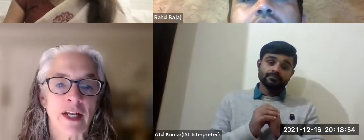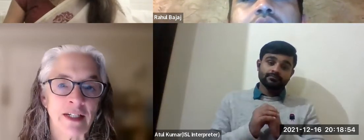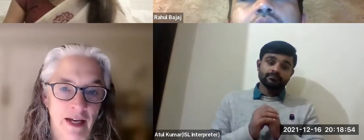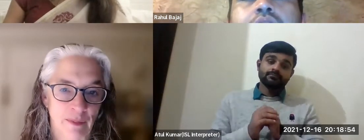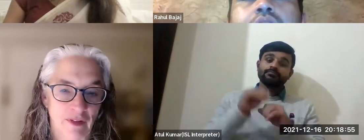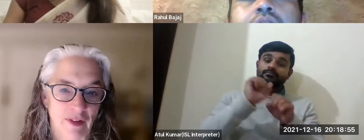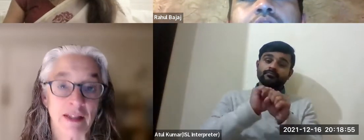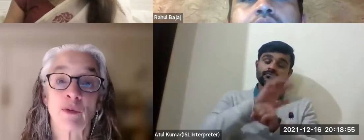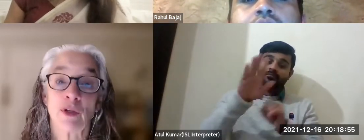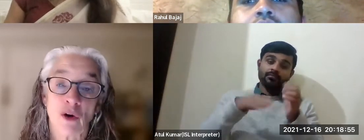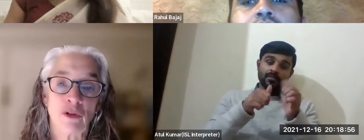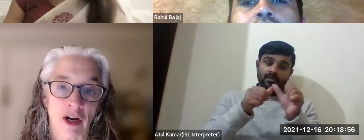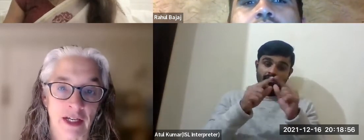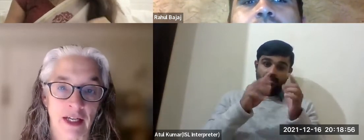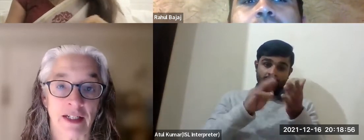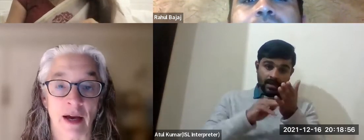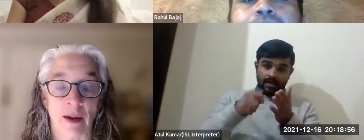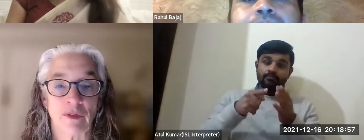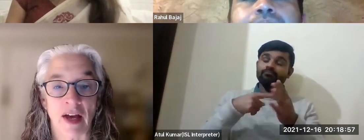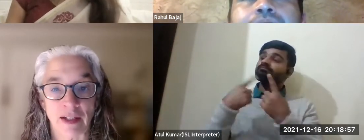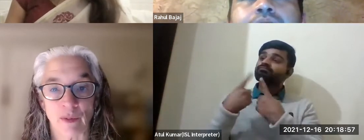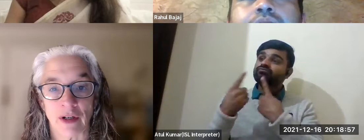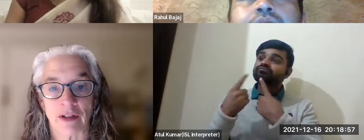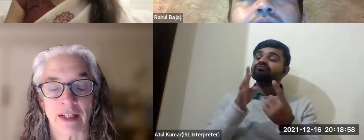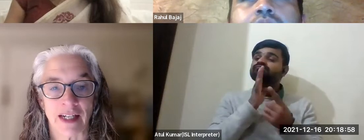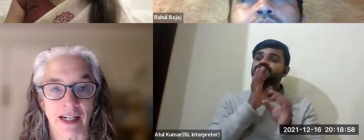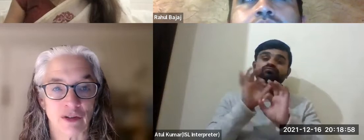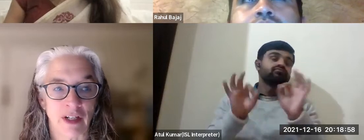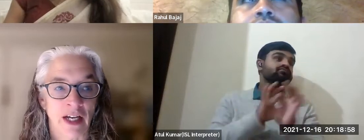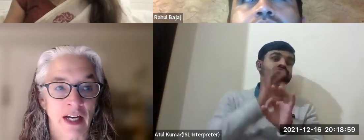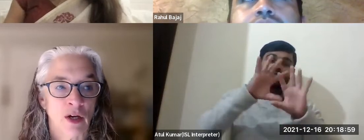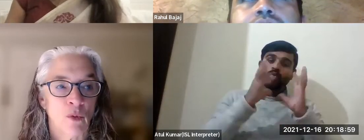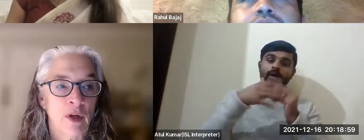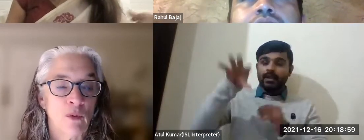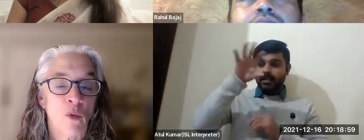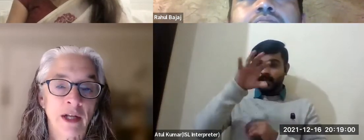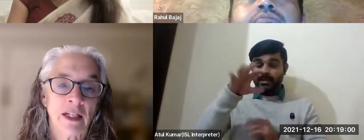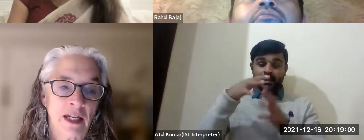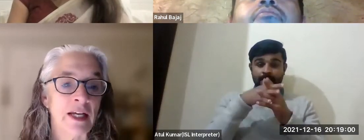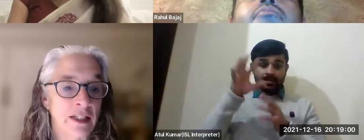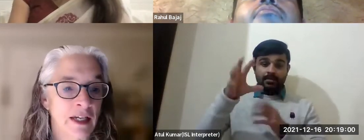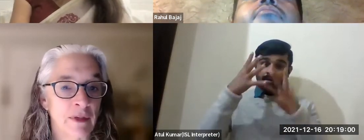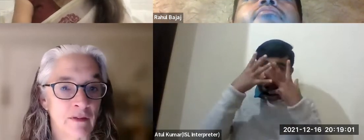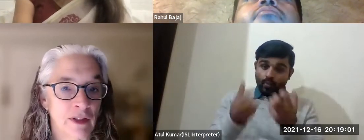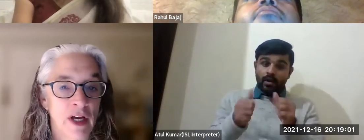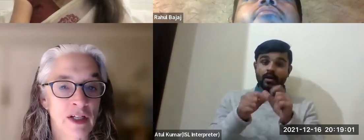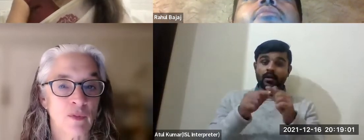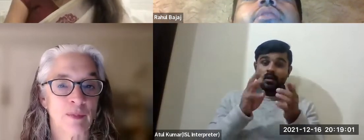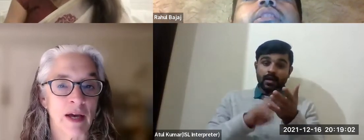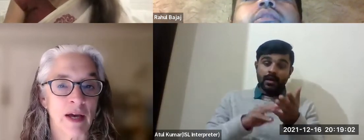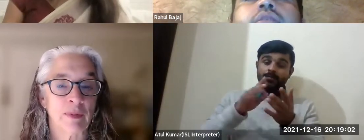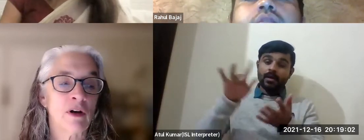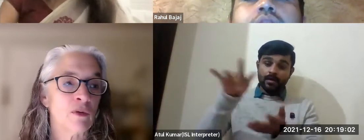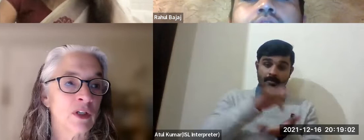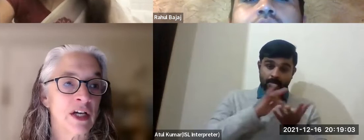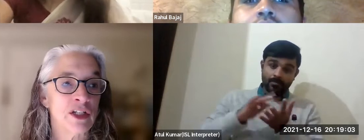worked on ATMs, and there were no talking ATMs anywhere in the country, we wanted an ATM in every location where